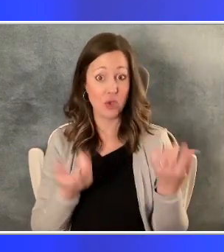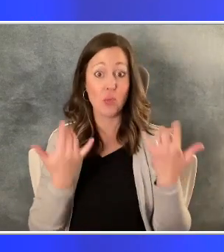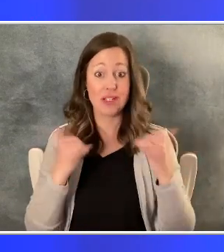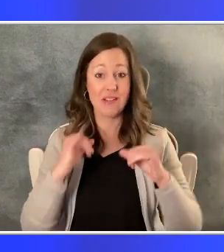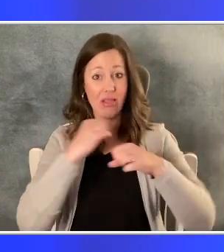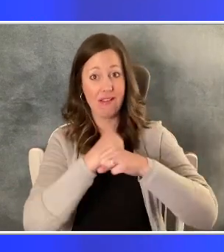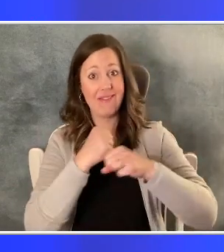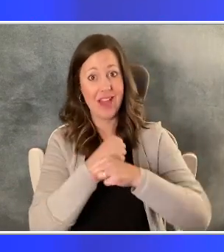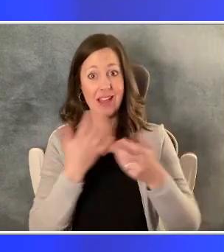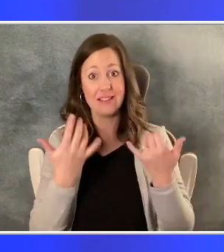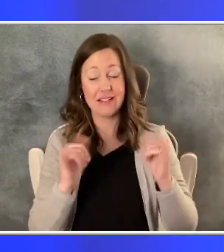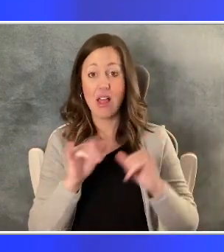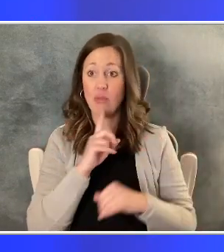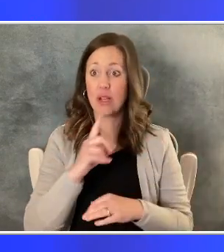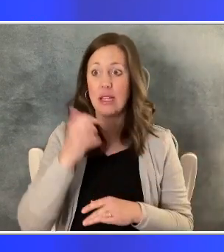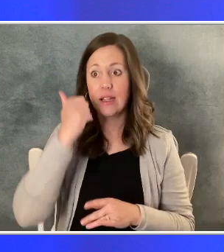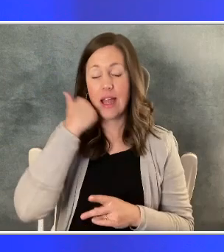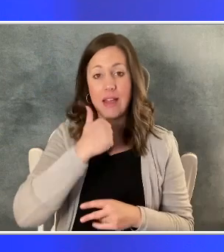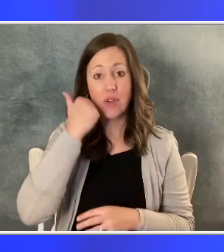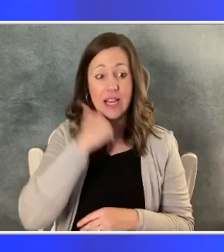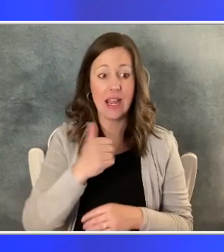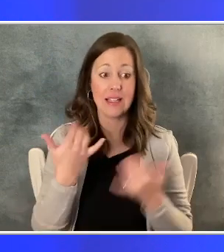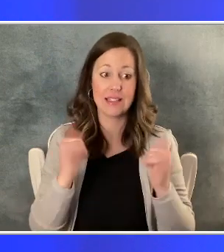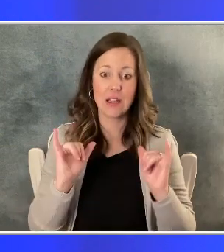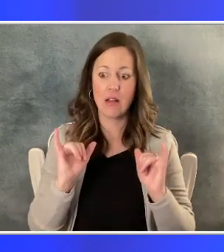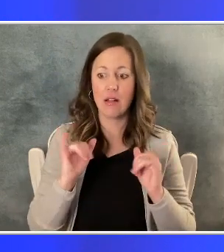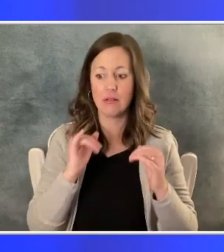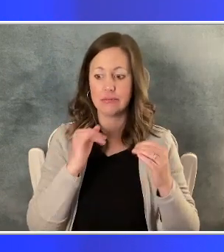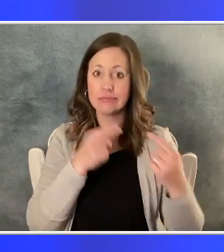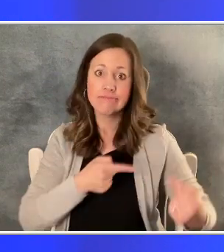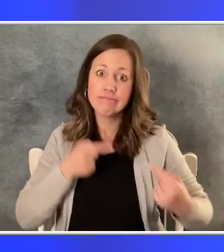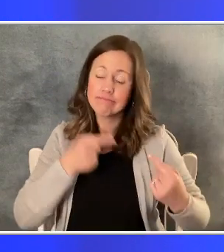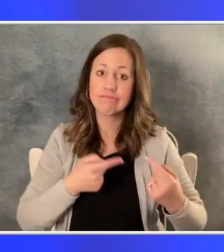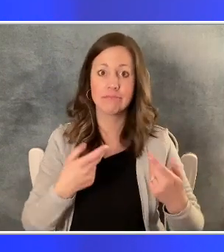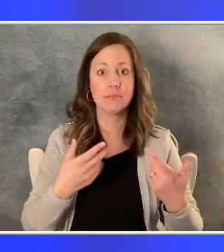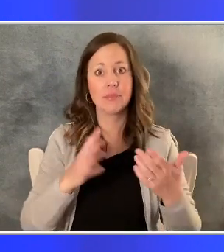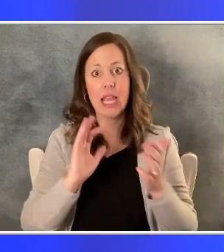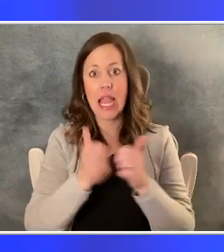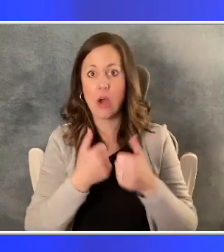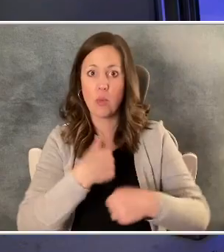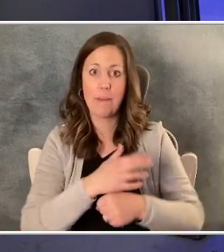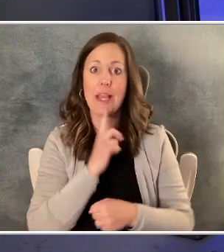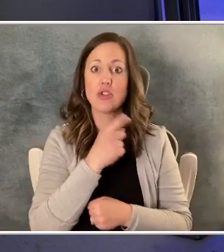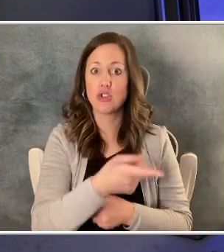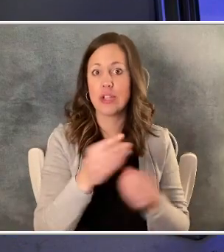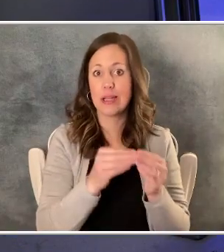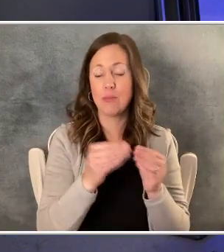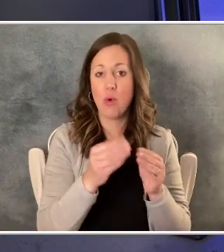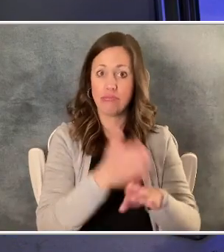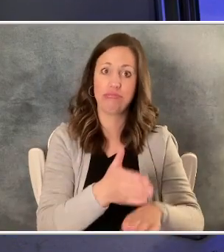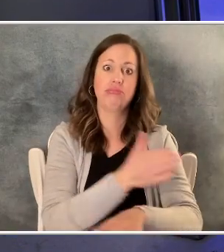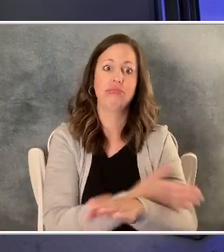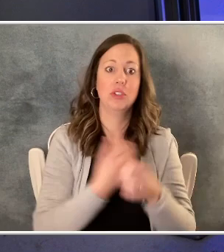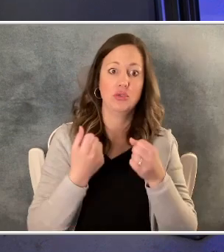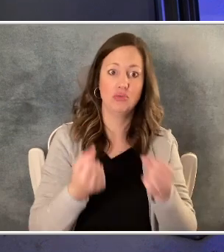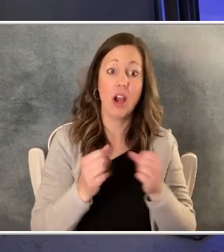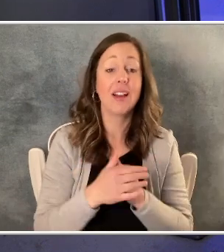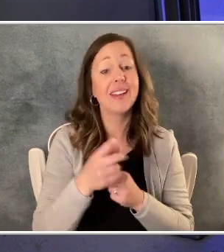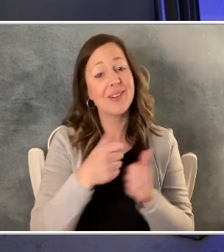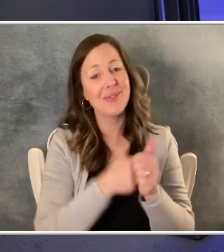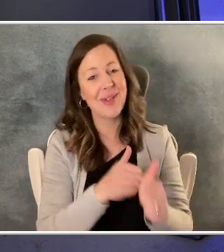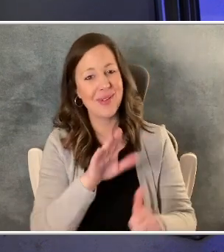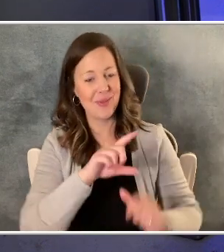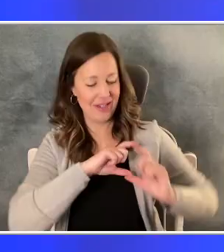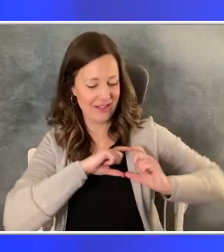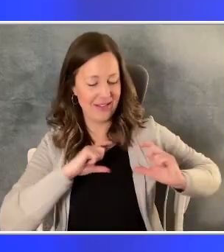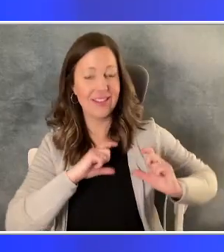much every day is a battle, and what are we going to do to make sure that she comes out of this stronger on the other side. And then you're living by the words on your shirt, Olivia Strong. Olivia Strong,